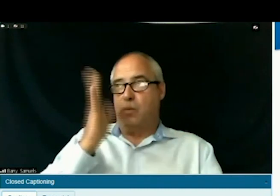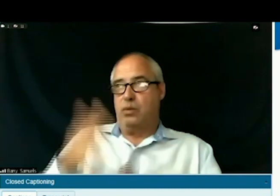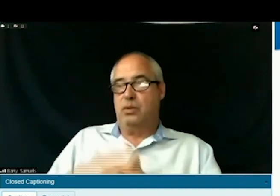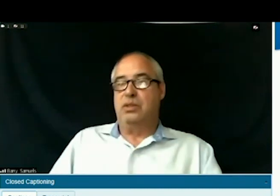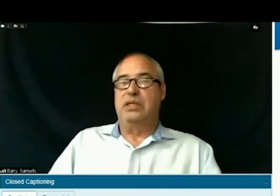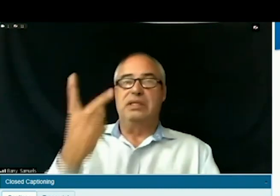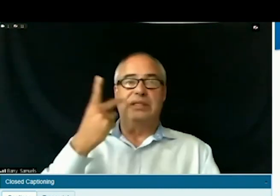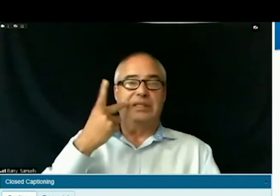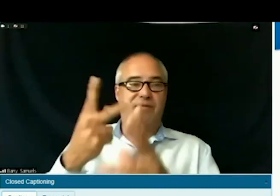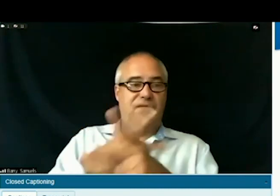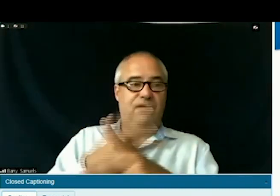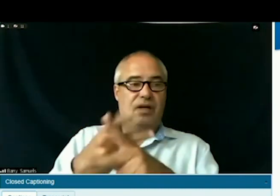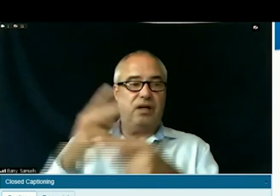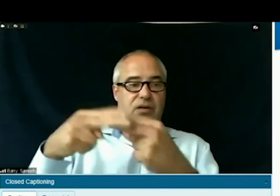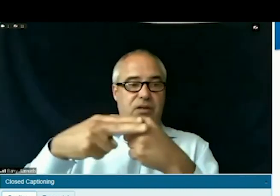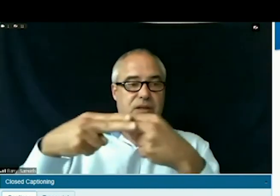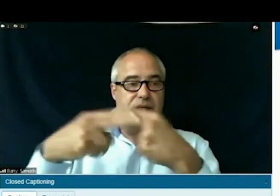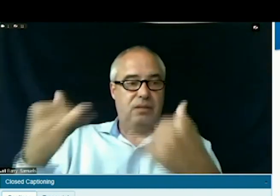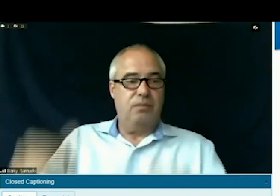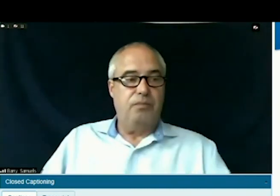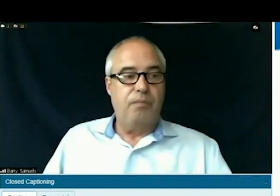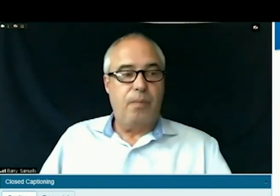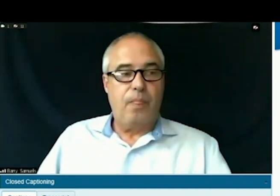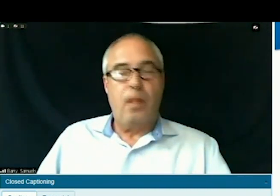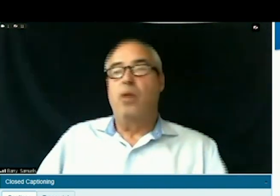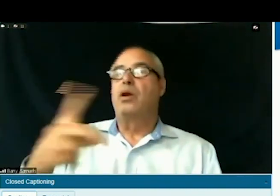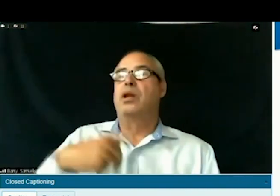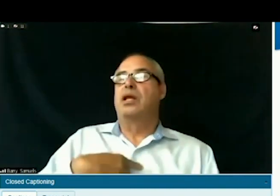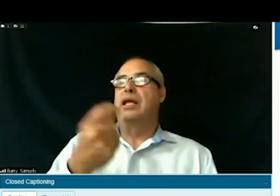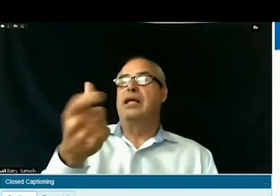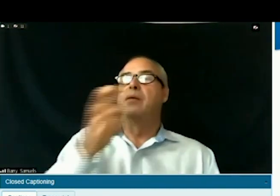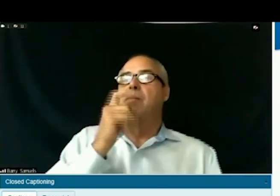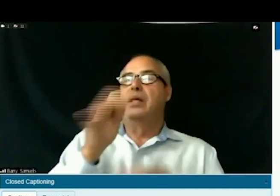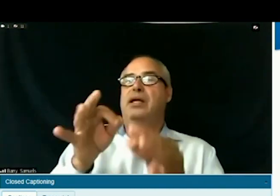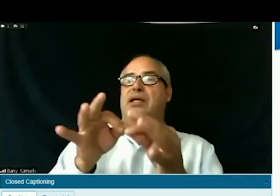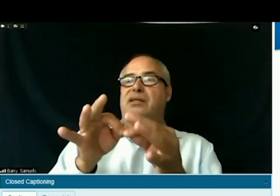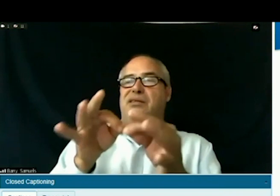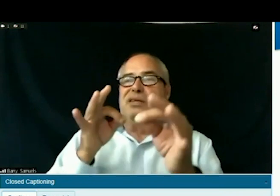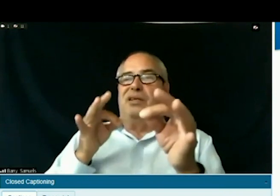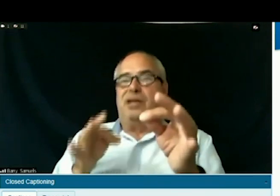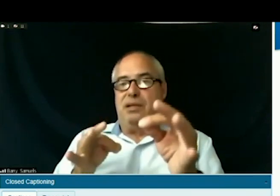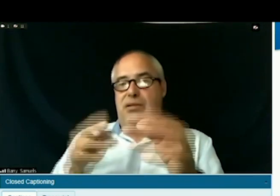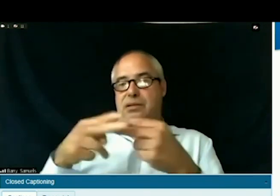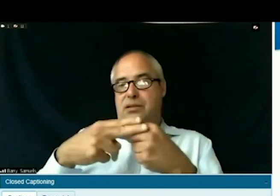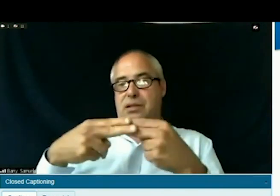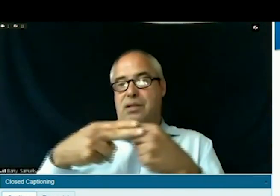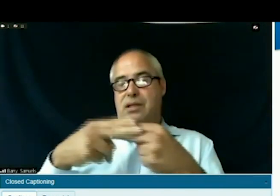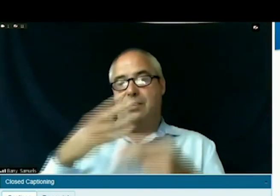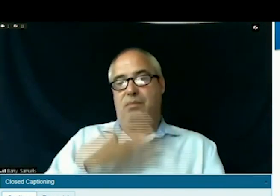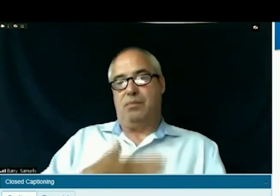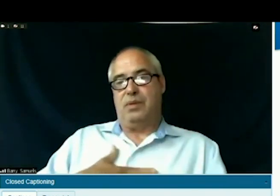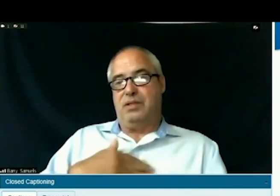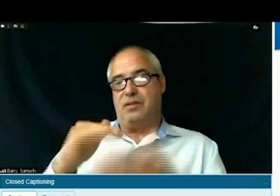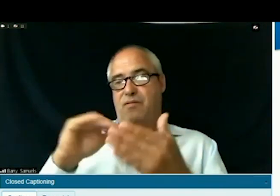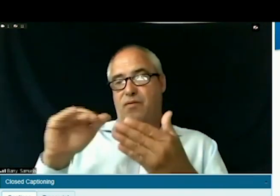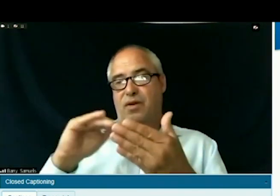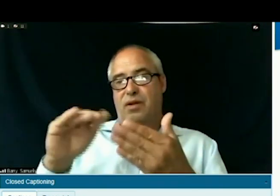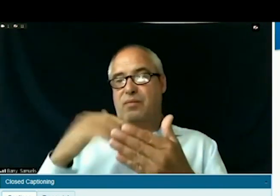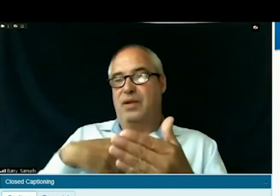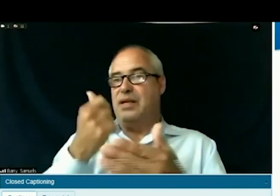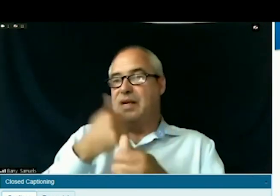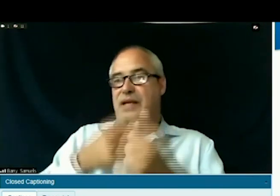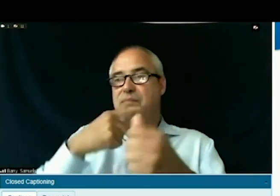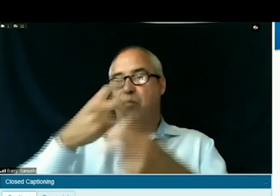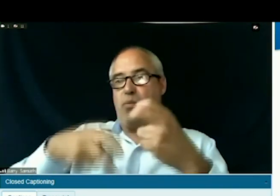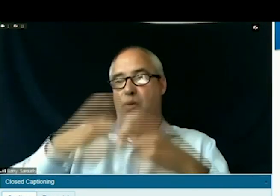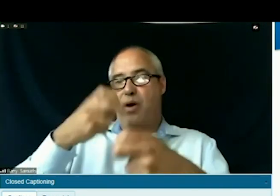can figure out this. Okay, there's a little bit of delay on the slide movement, so please forgive any clunkiness there.